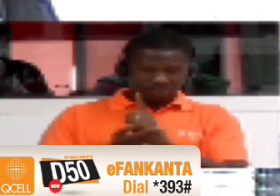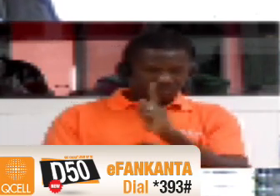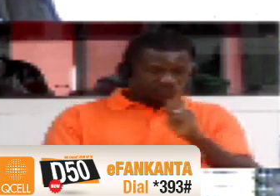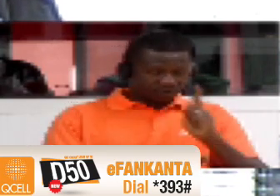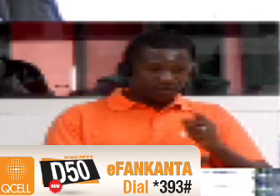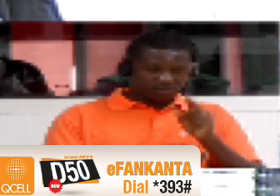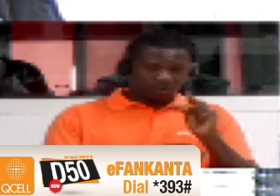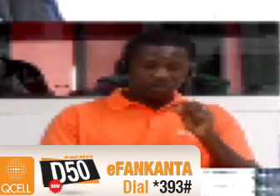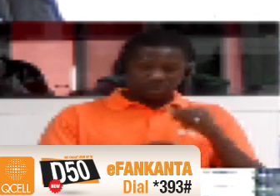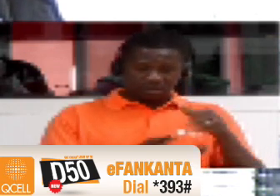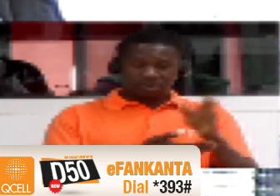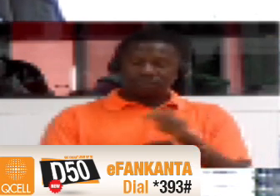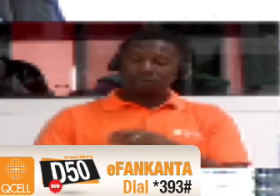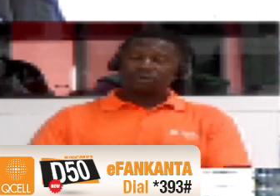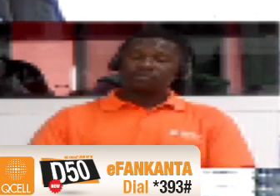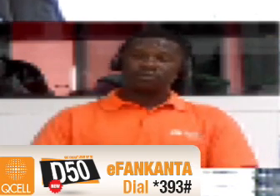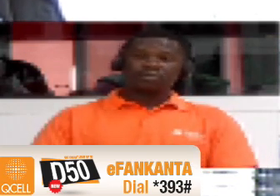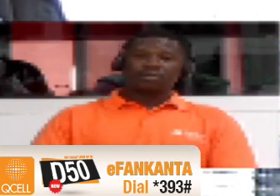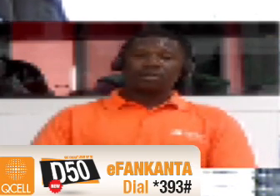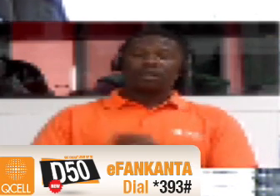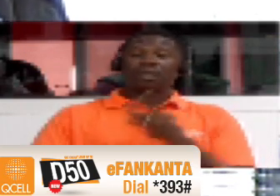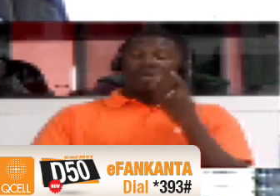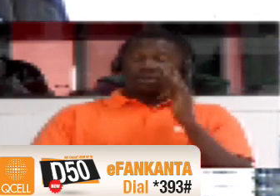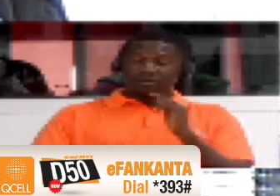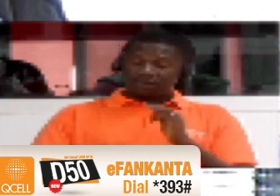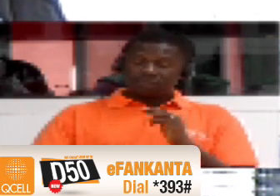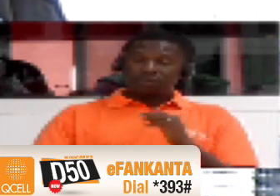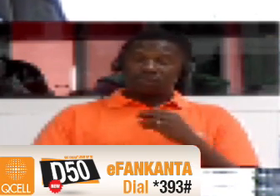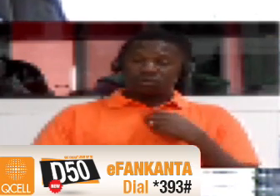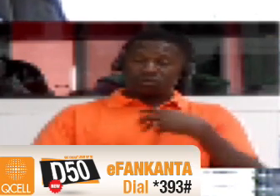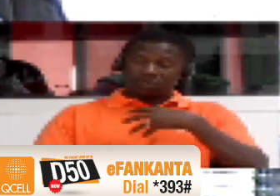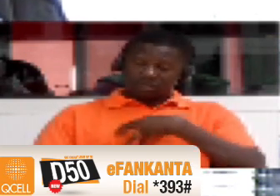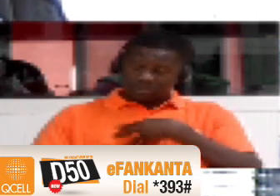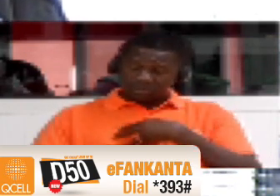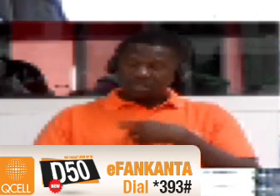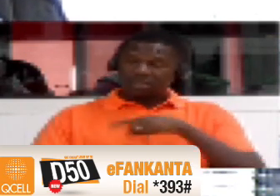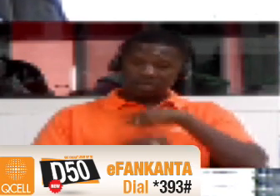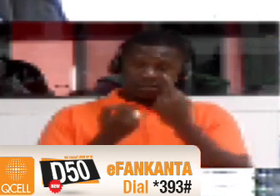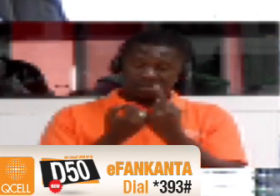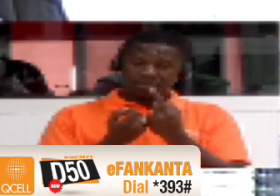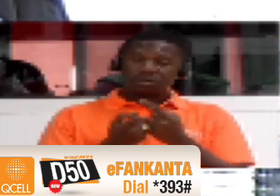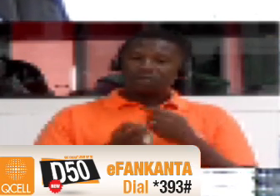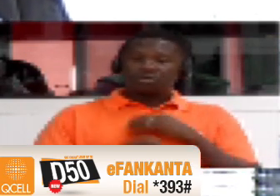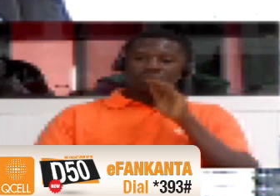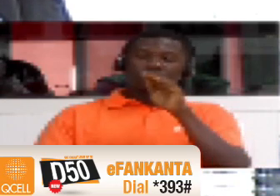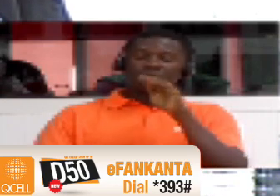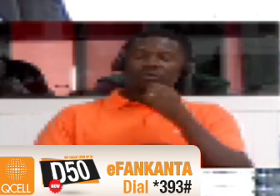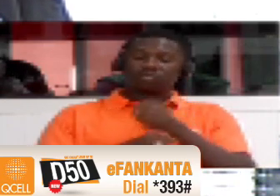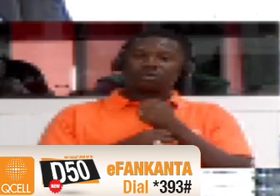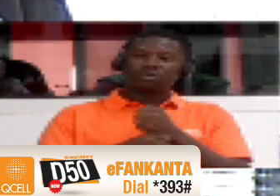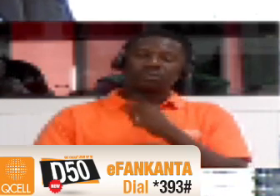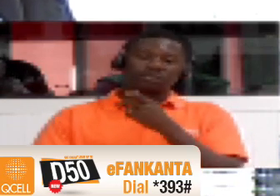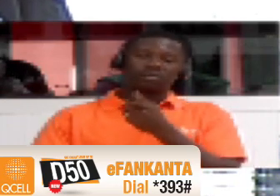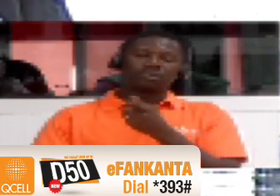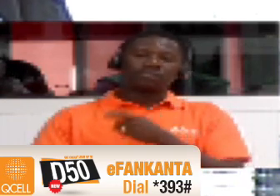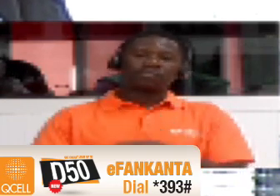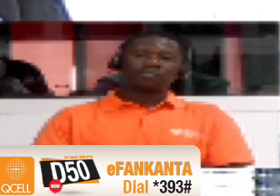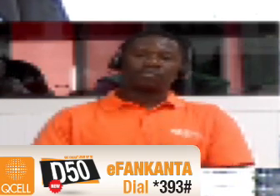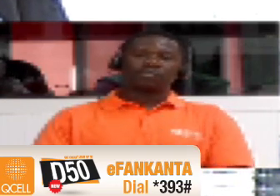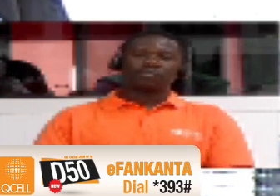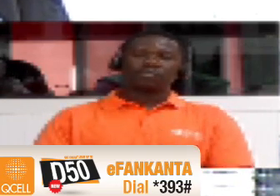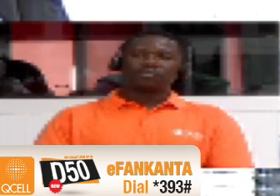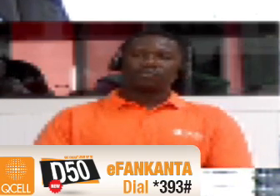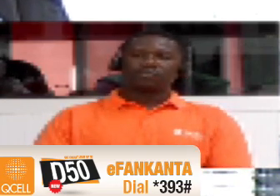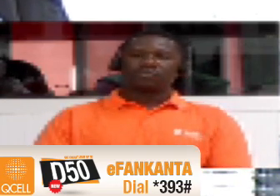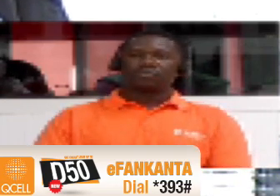with numbers. So that anytime you need any one of us, you could make that call.